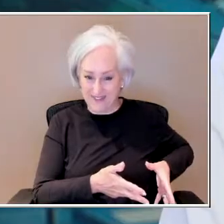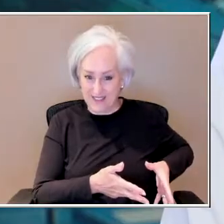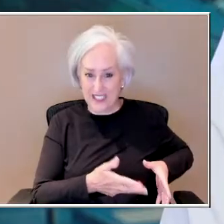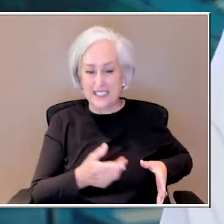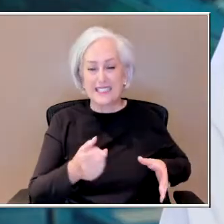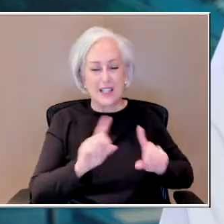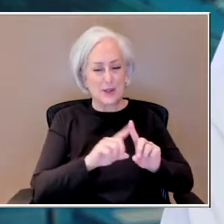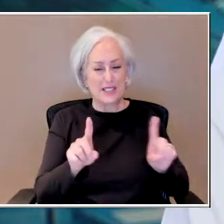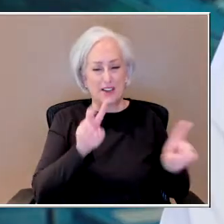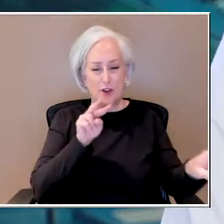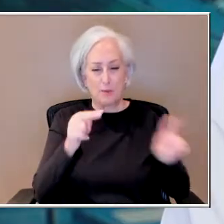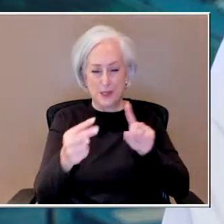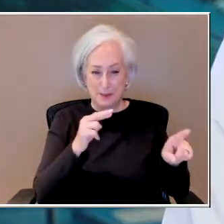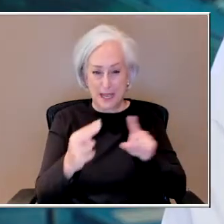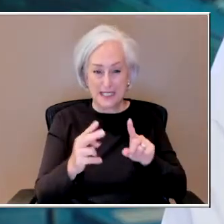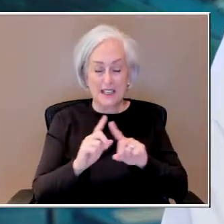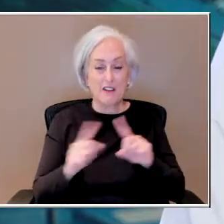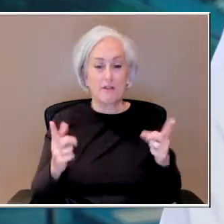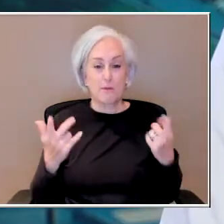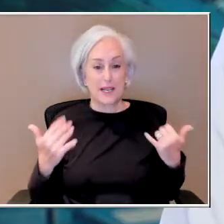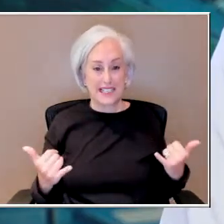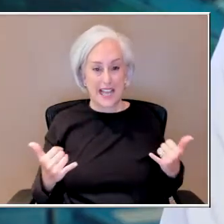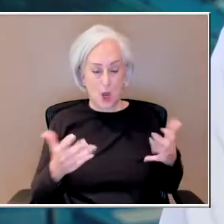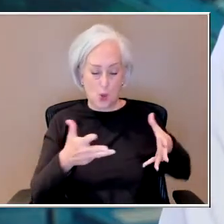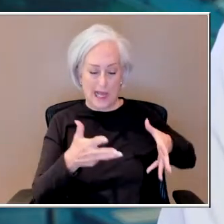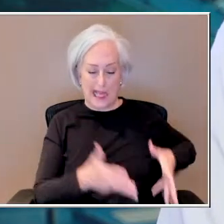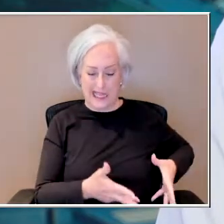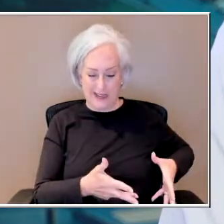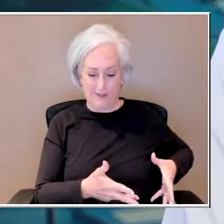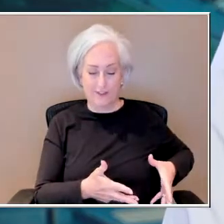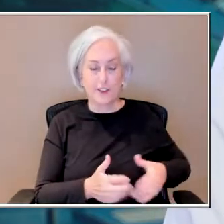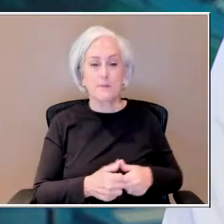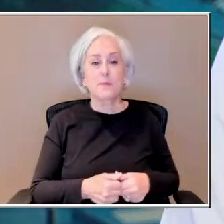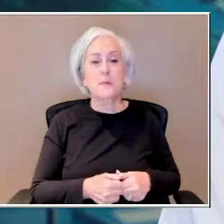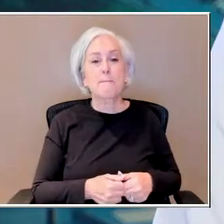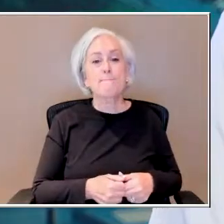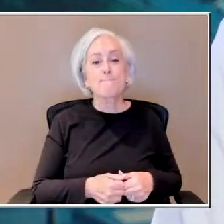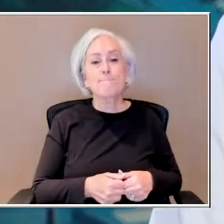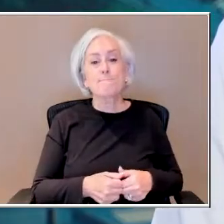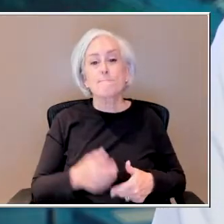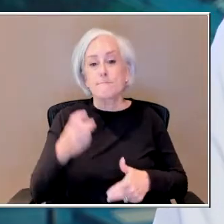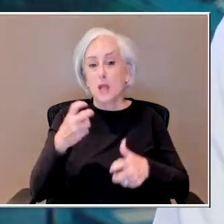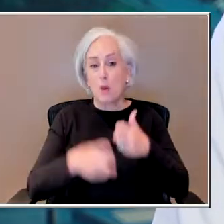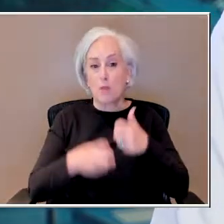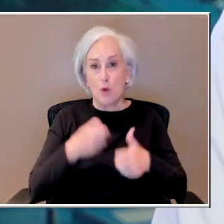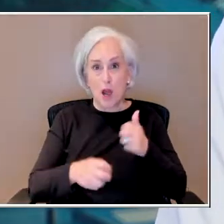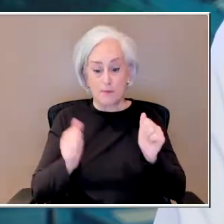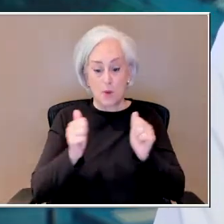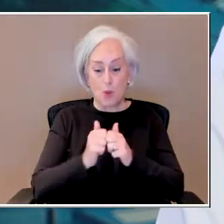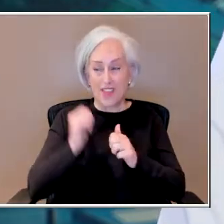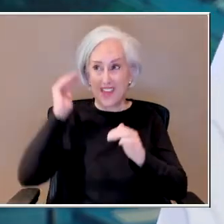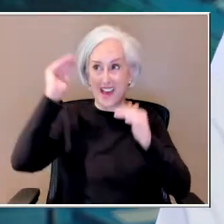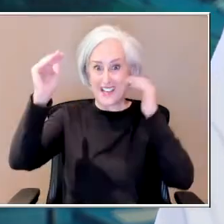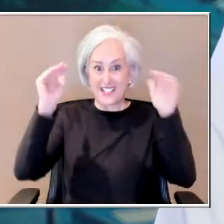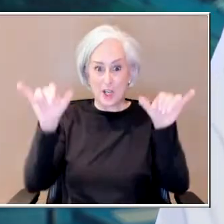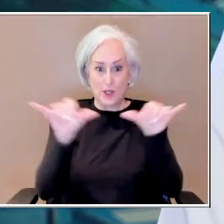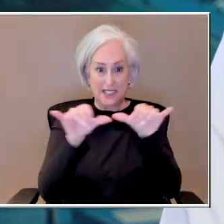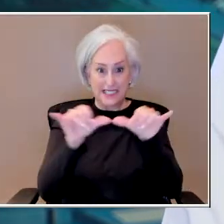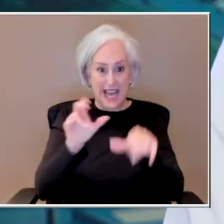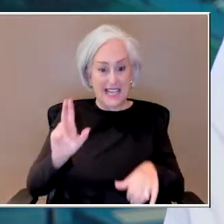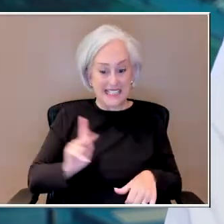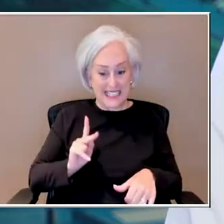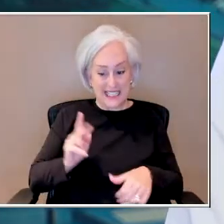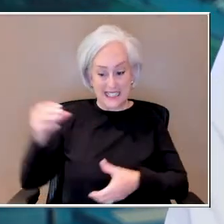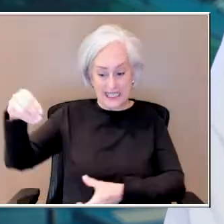large, a lot of times now we leave them in. As far as problem fitting an adult kidney into a child's body, yes, sometimes.